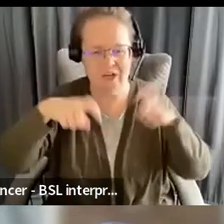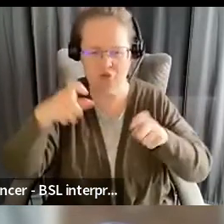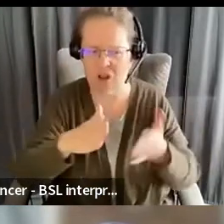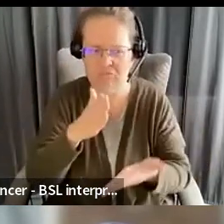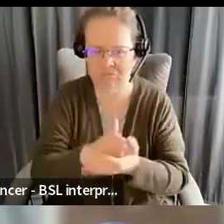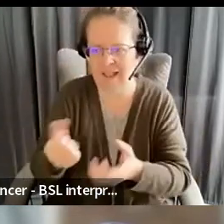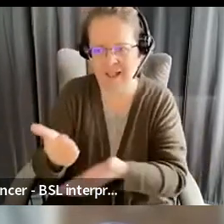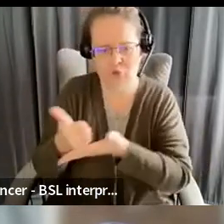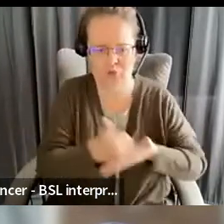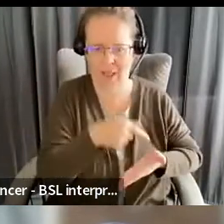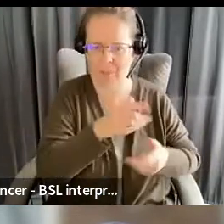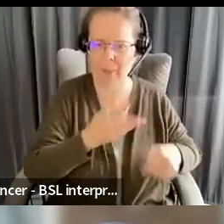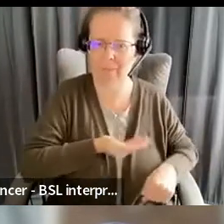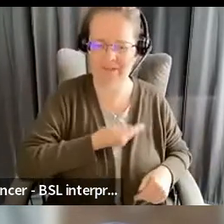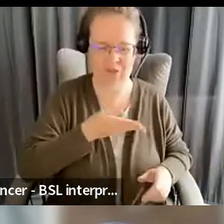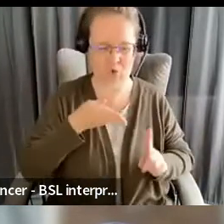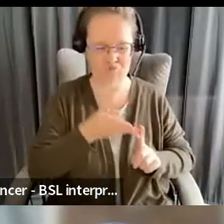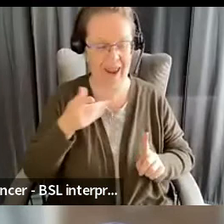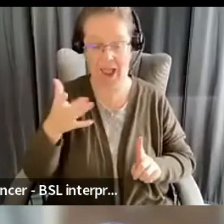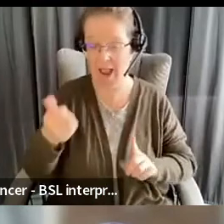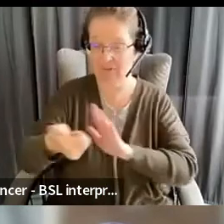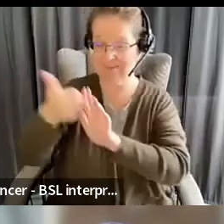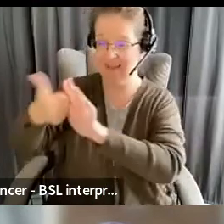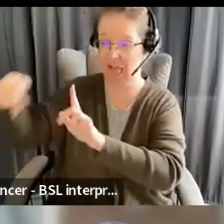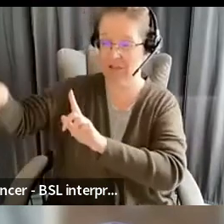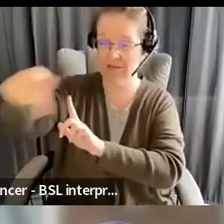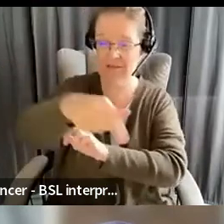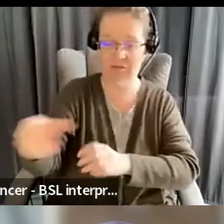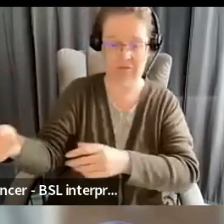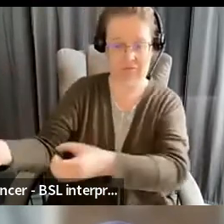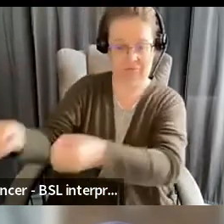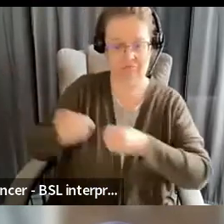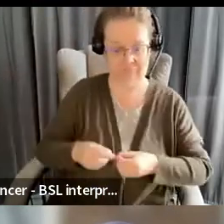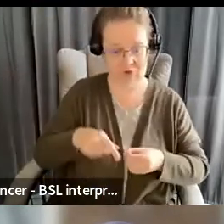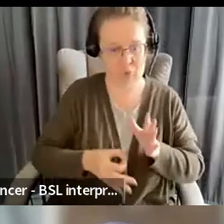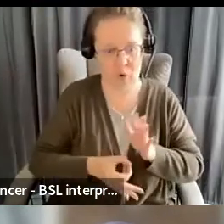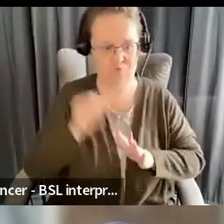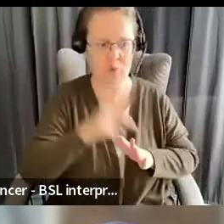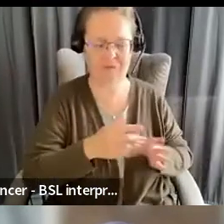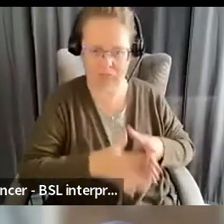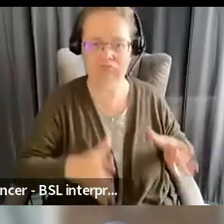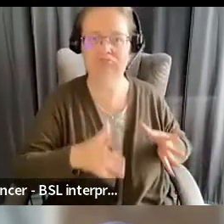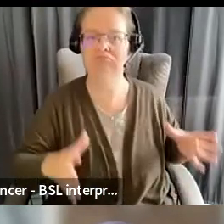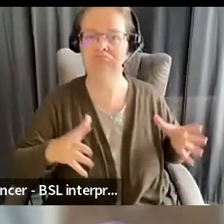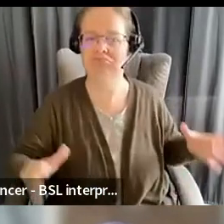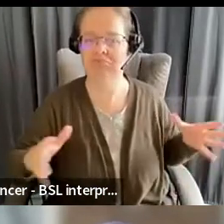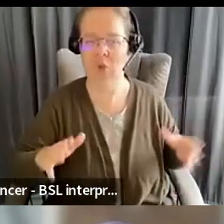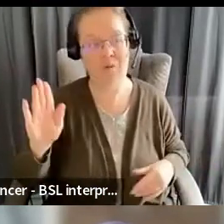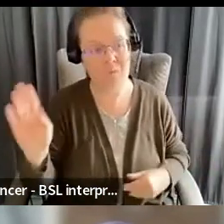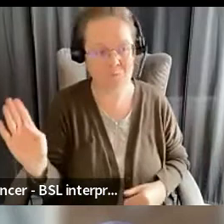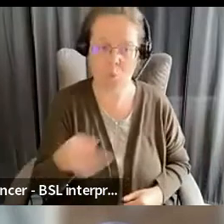help the business and recognizing that there's talent that you can bring in to improve things for all of